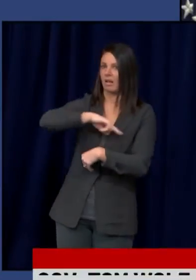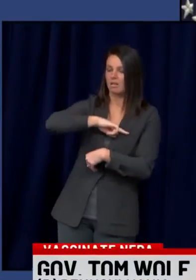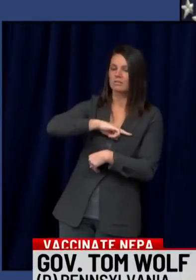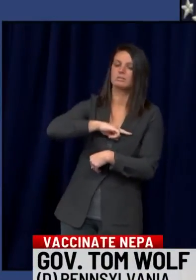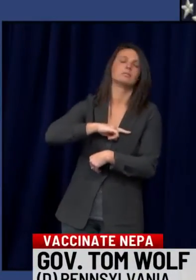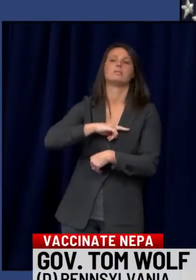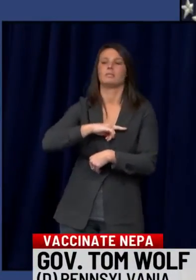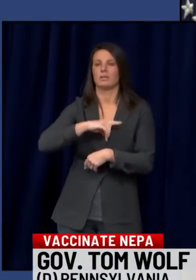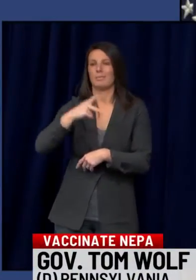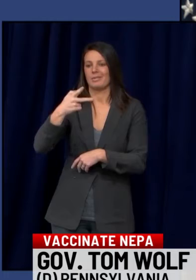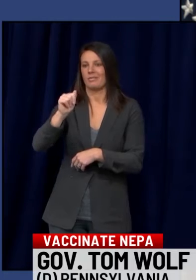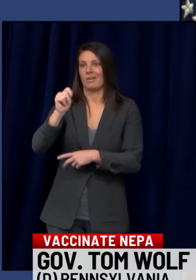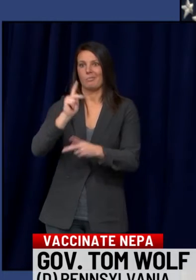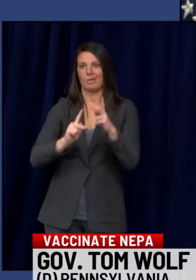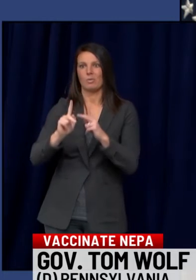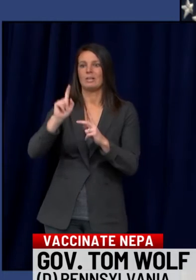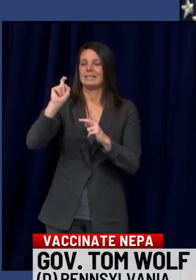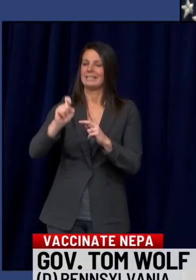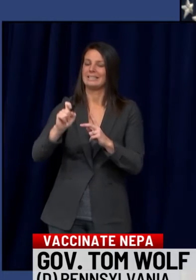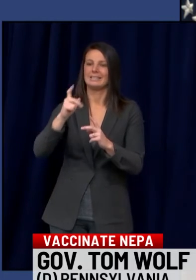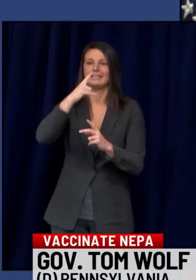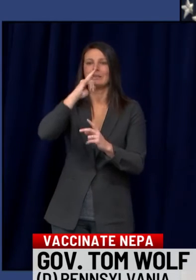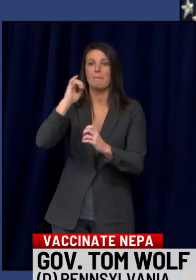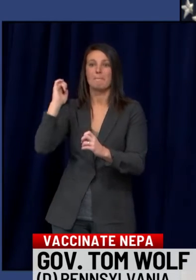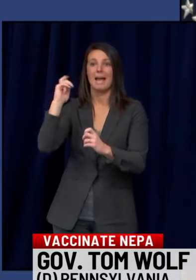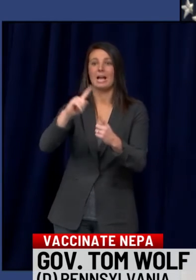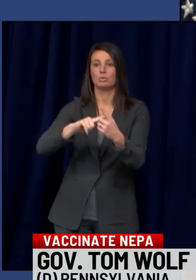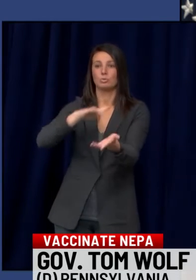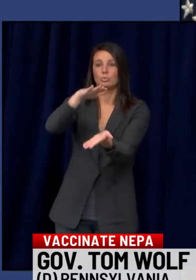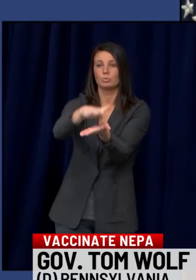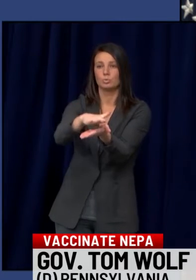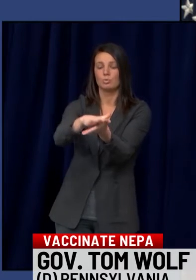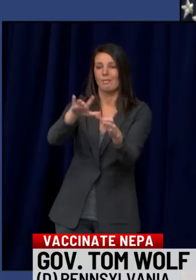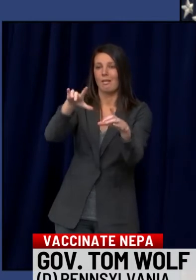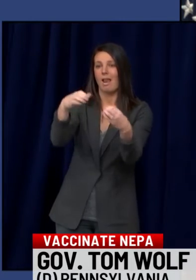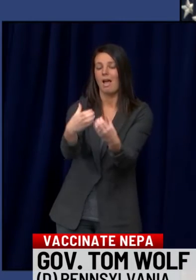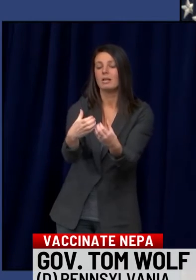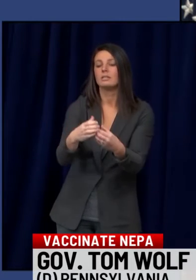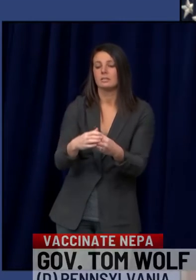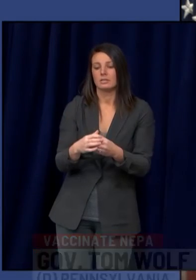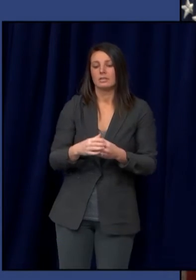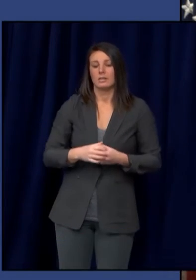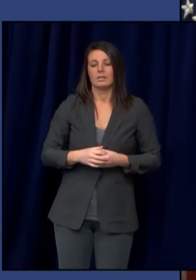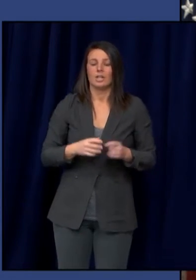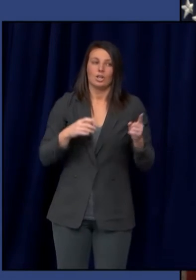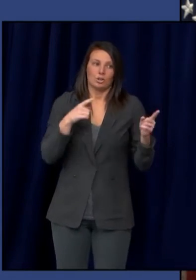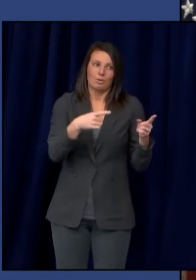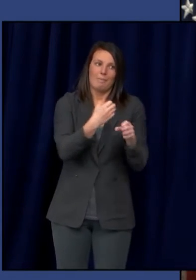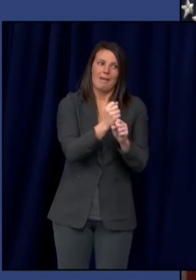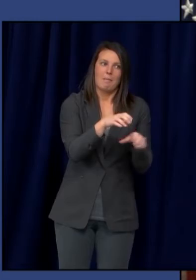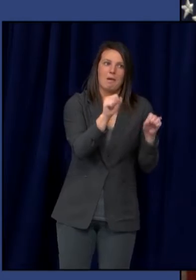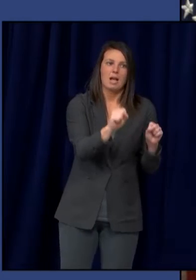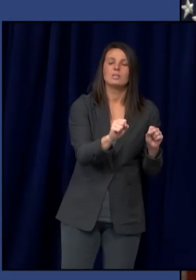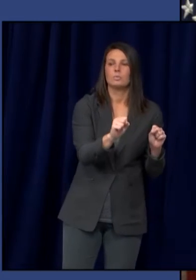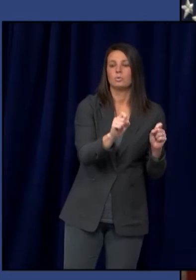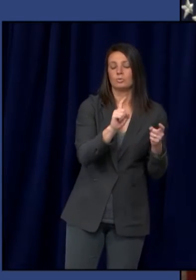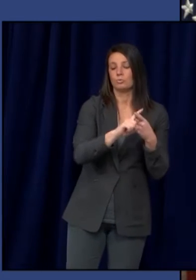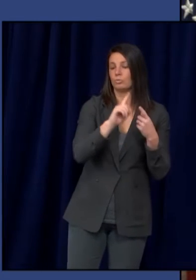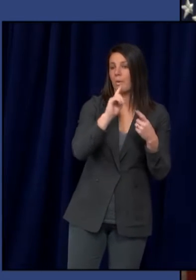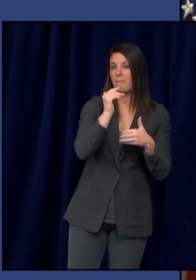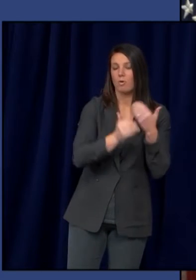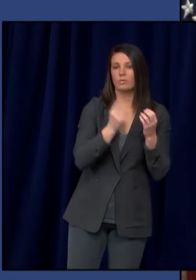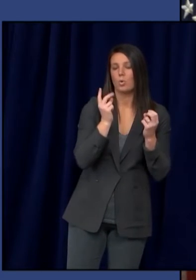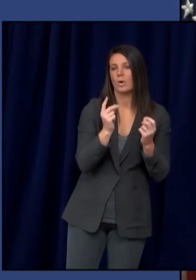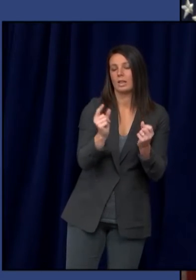Pennsylvania's really need our kids to get back to class and back to school and you're making that possible by moving so quickly,